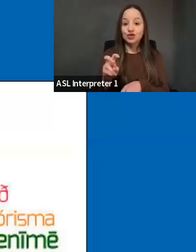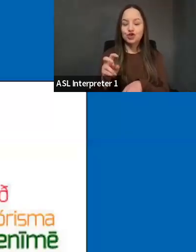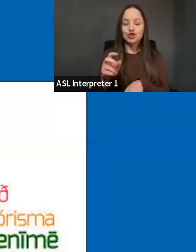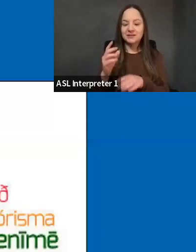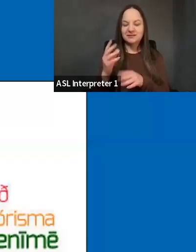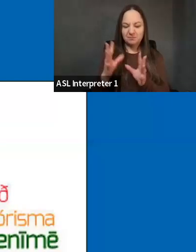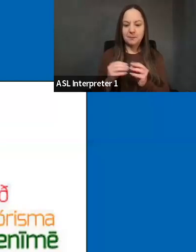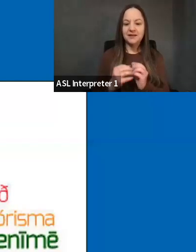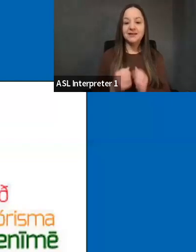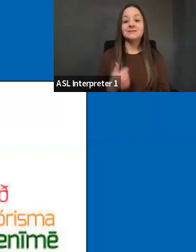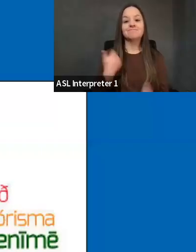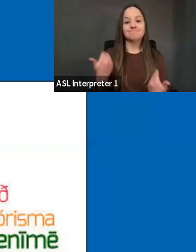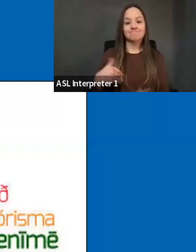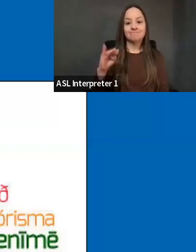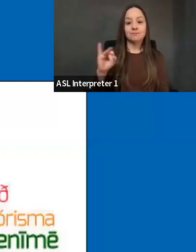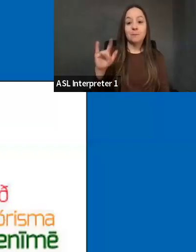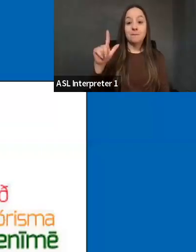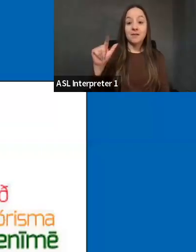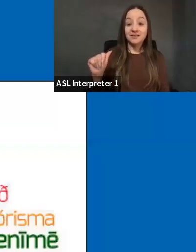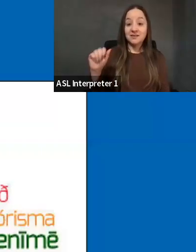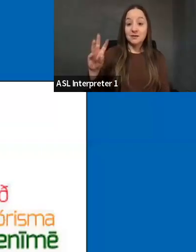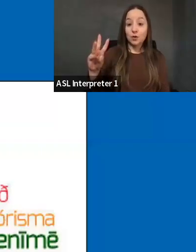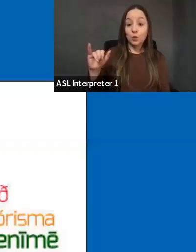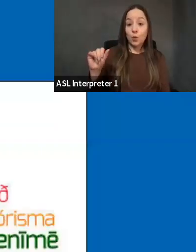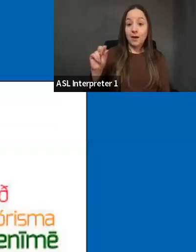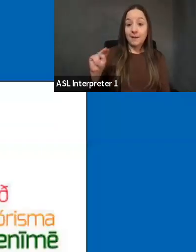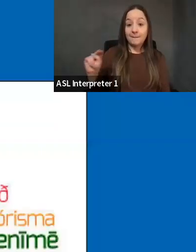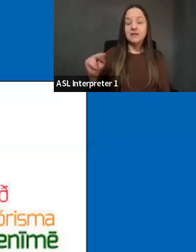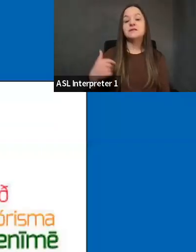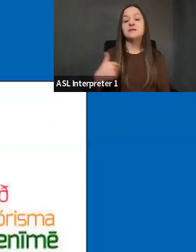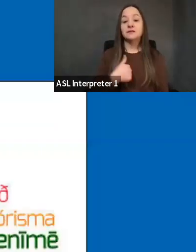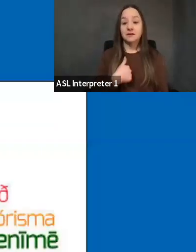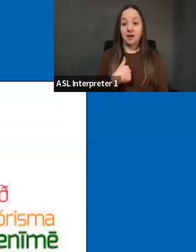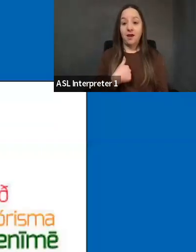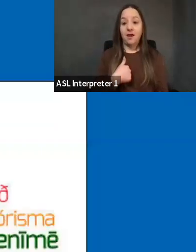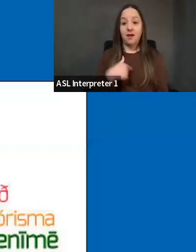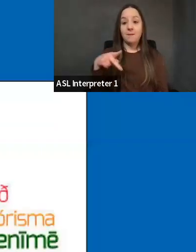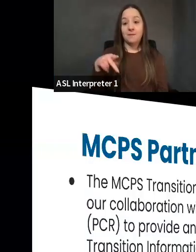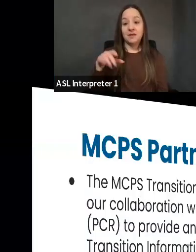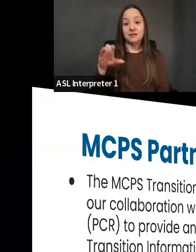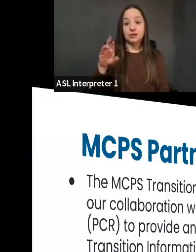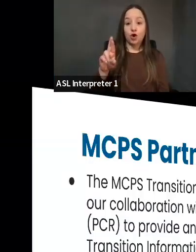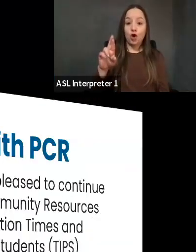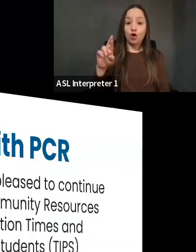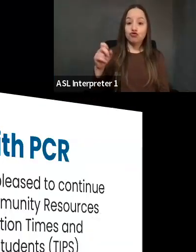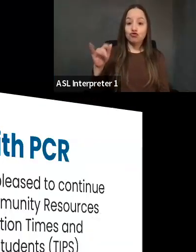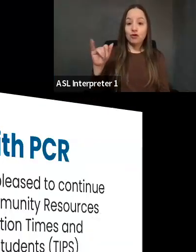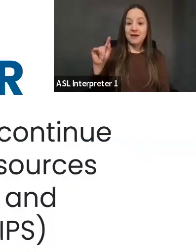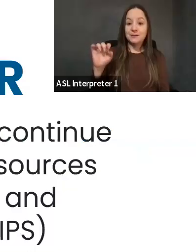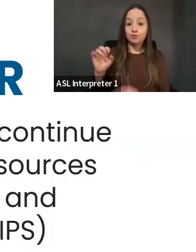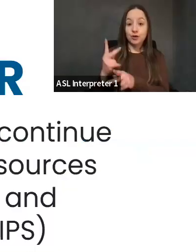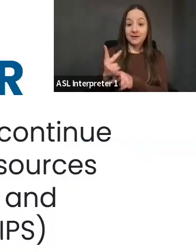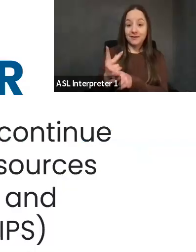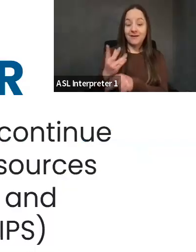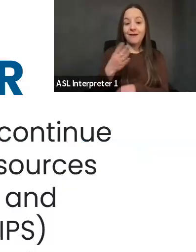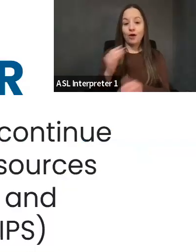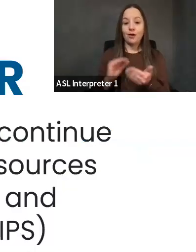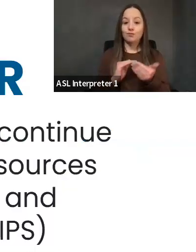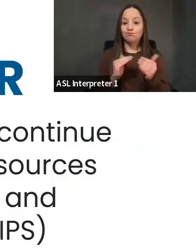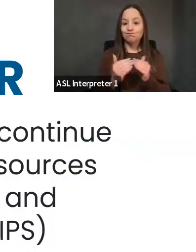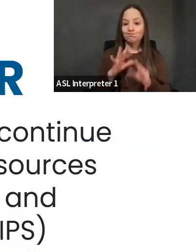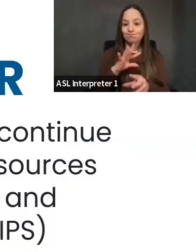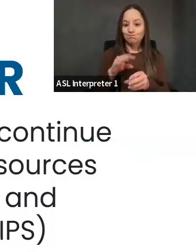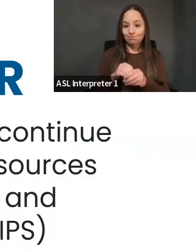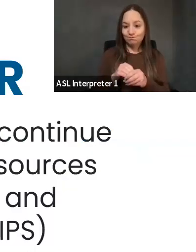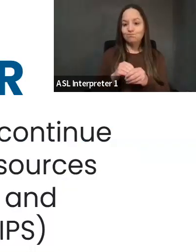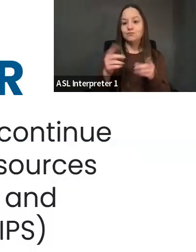is Melissa Wyman, and I am PCR's Respite Care and Community Engagement Director. I will be your moderator